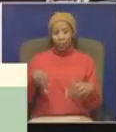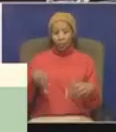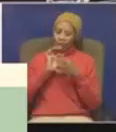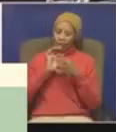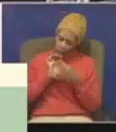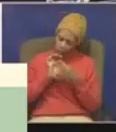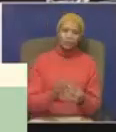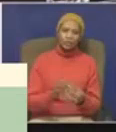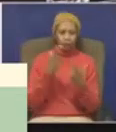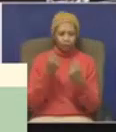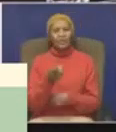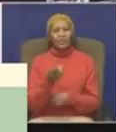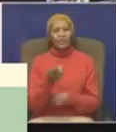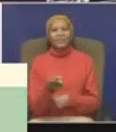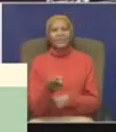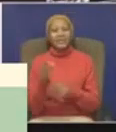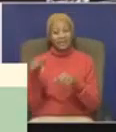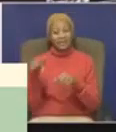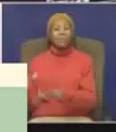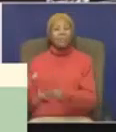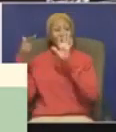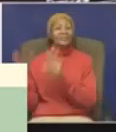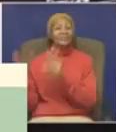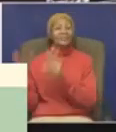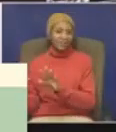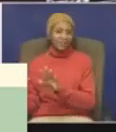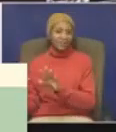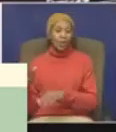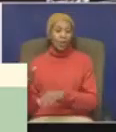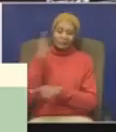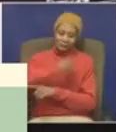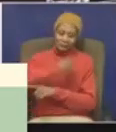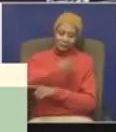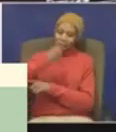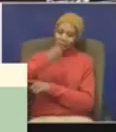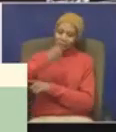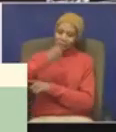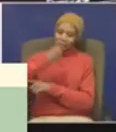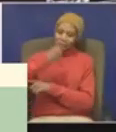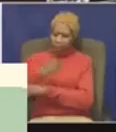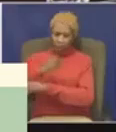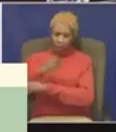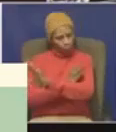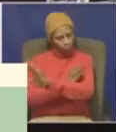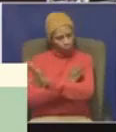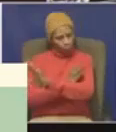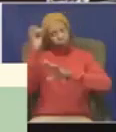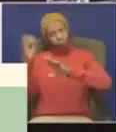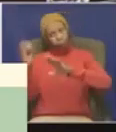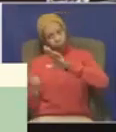to doing as the 7th administration, and we will work day in and day out to make sure that